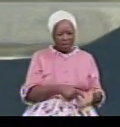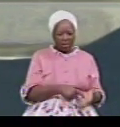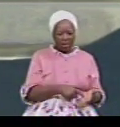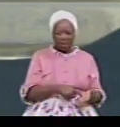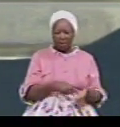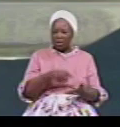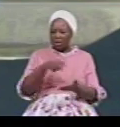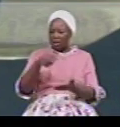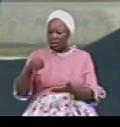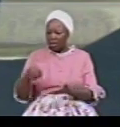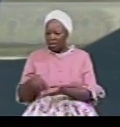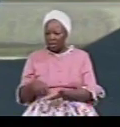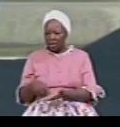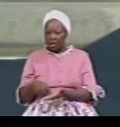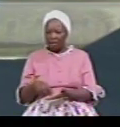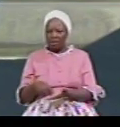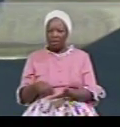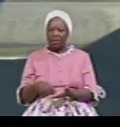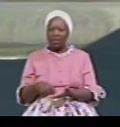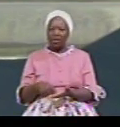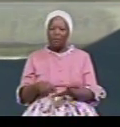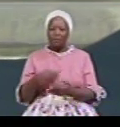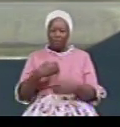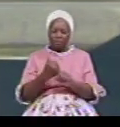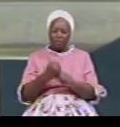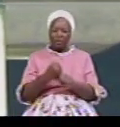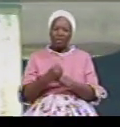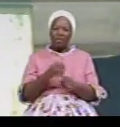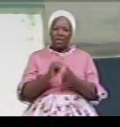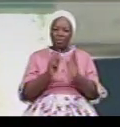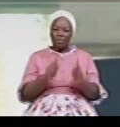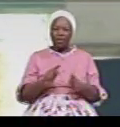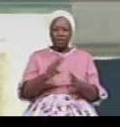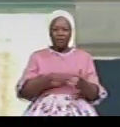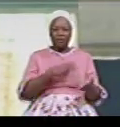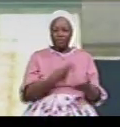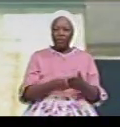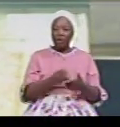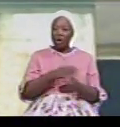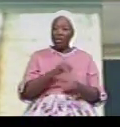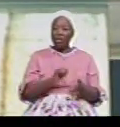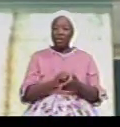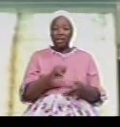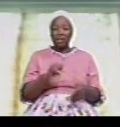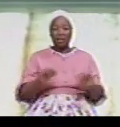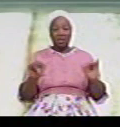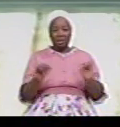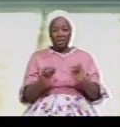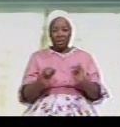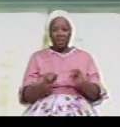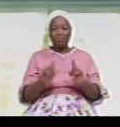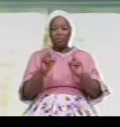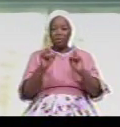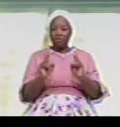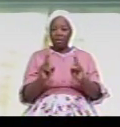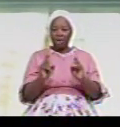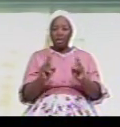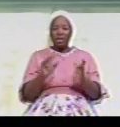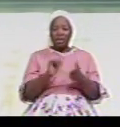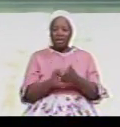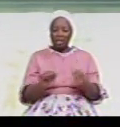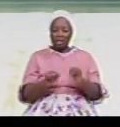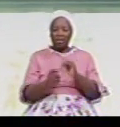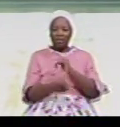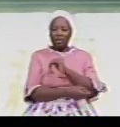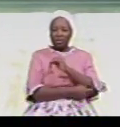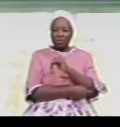this made him fall. And the same trial and the same temptation